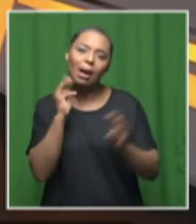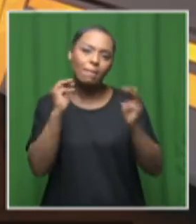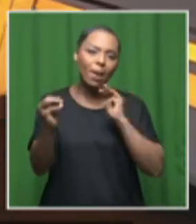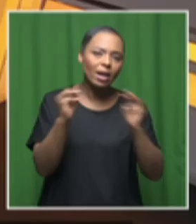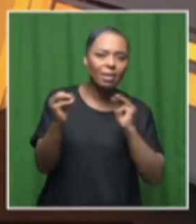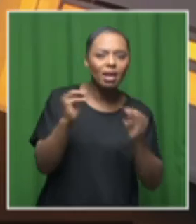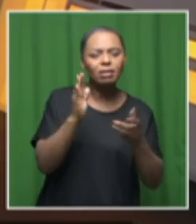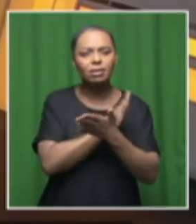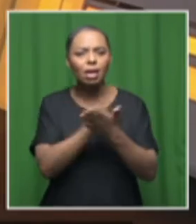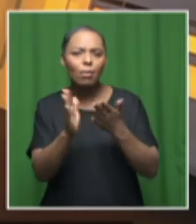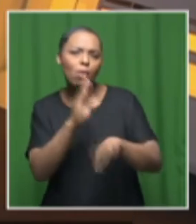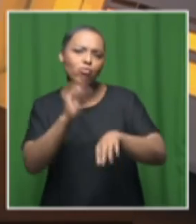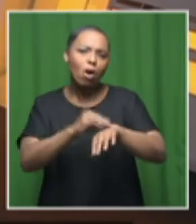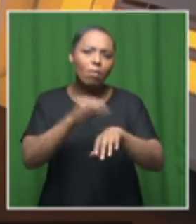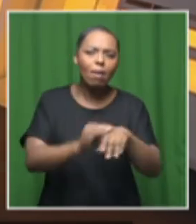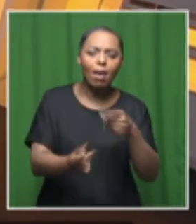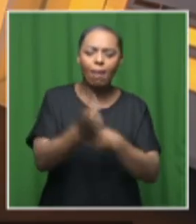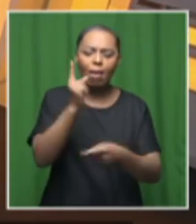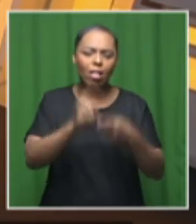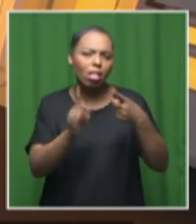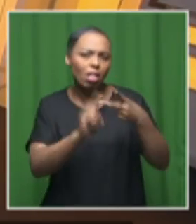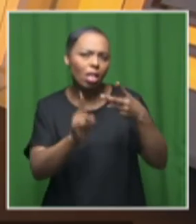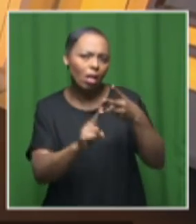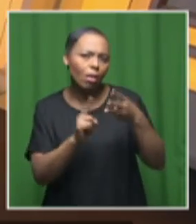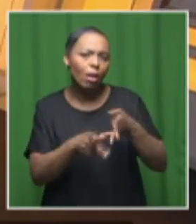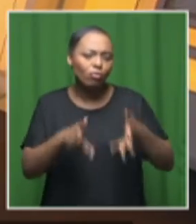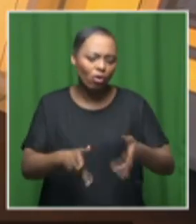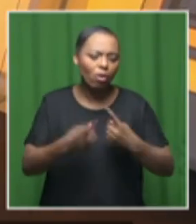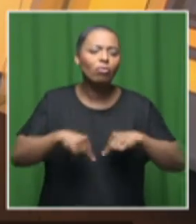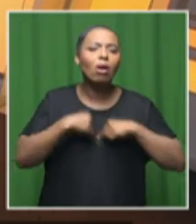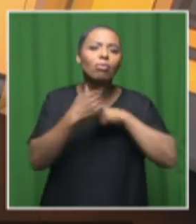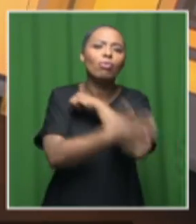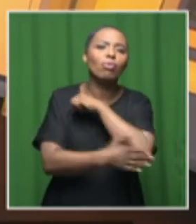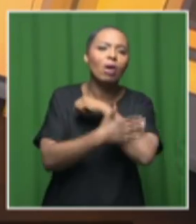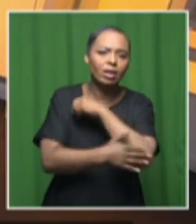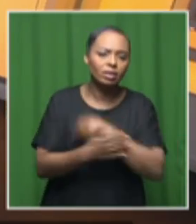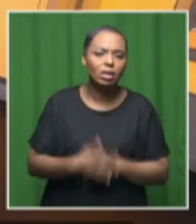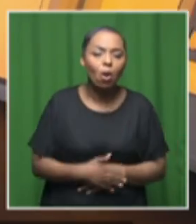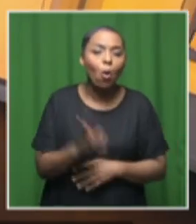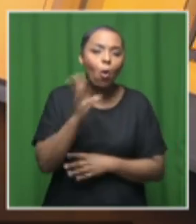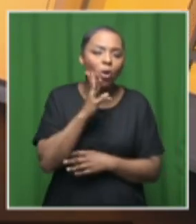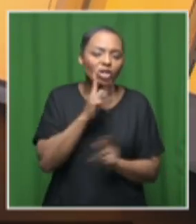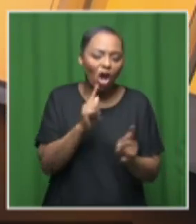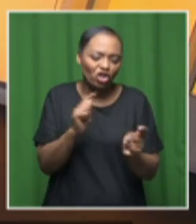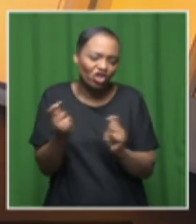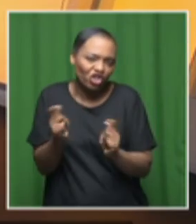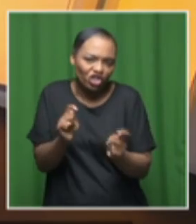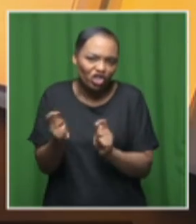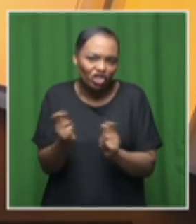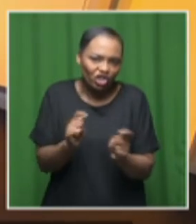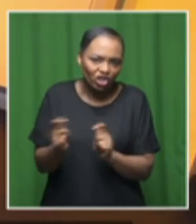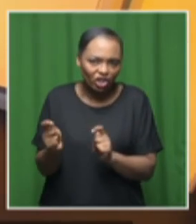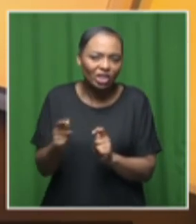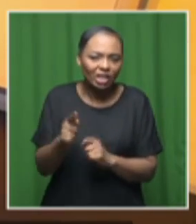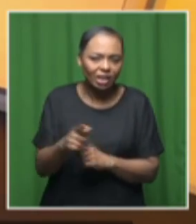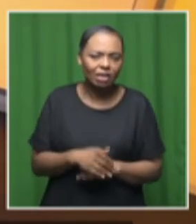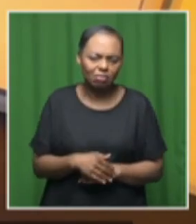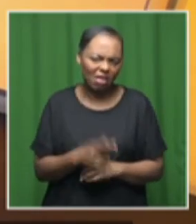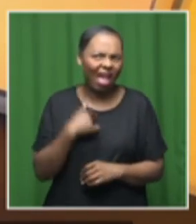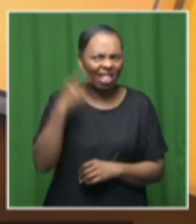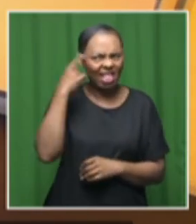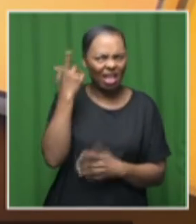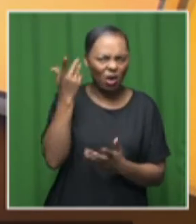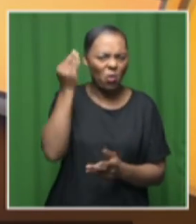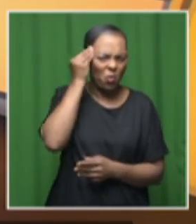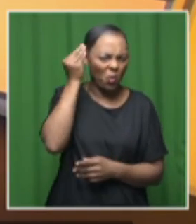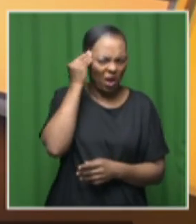to us some of the problems that we are currently facing. Water shifting. So it sounds eerily familiar to when